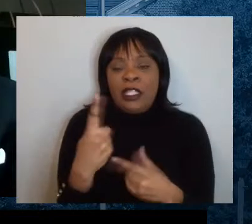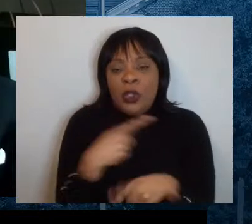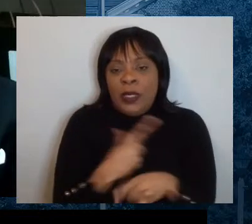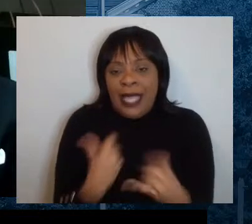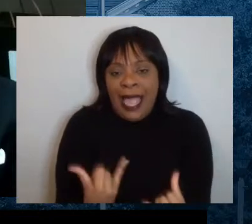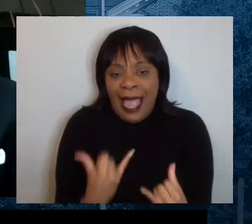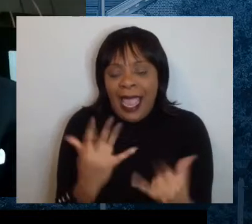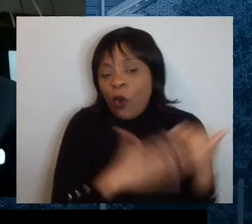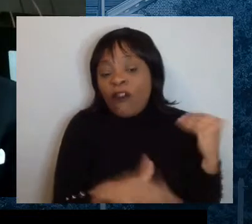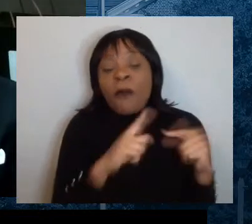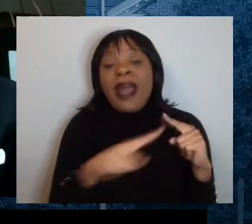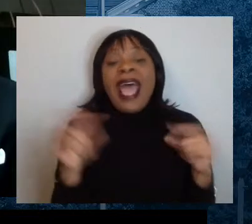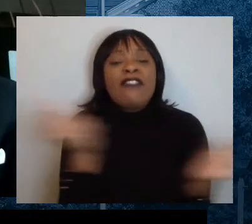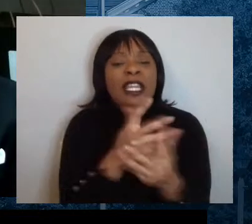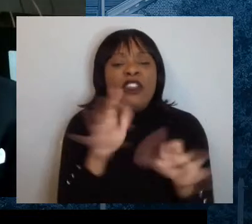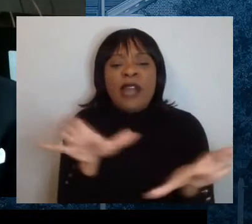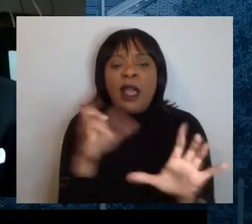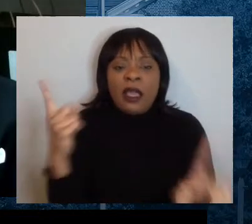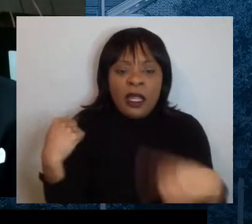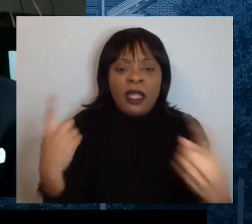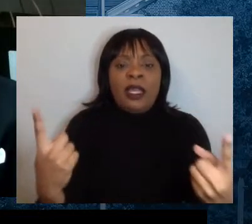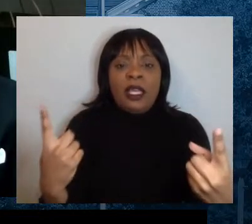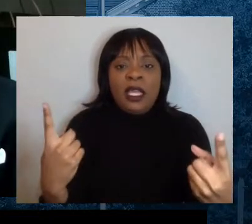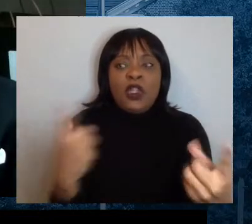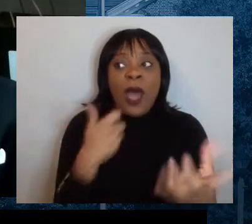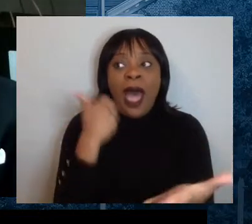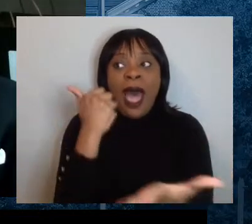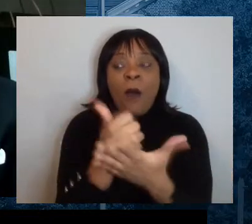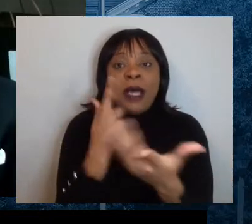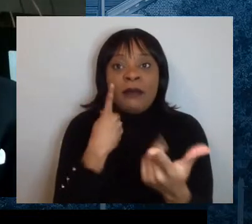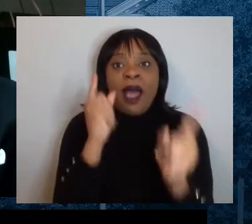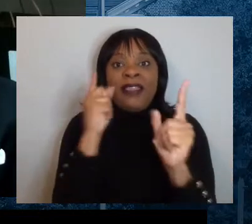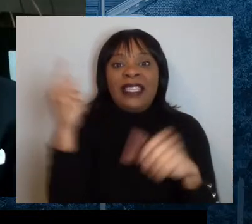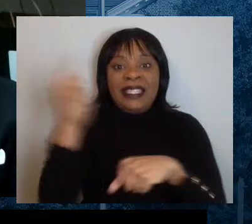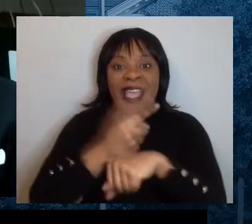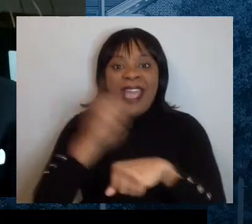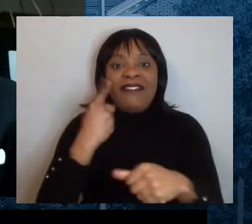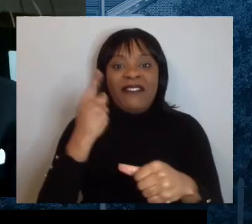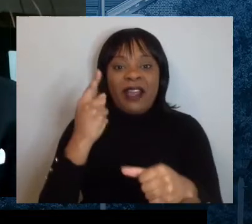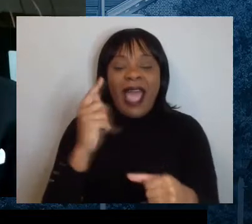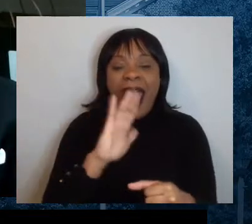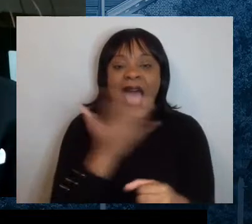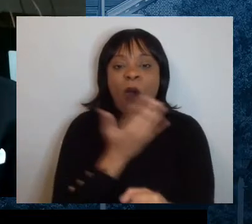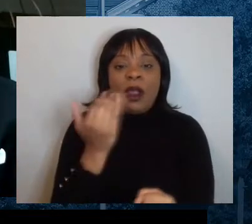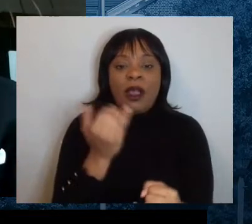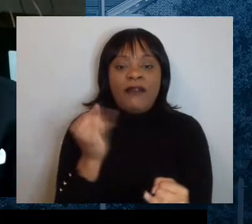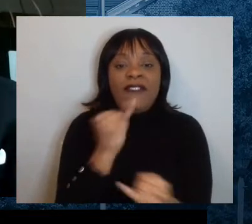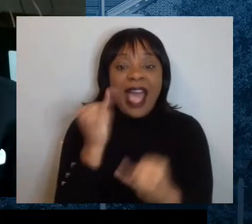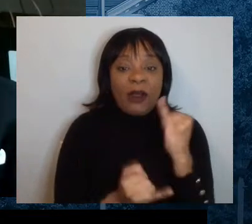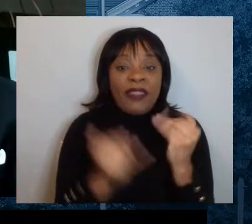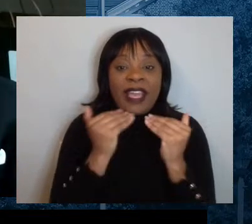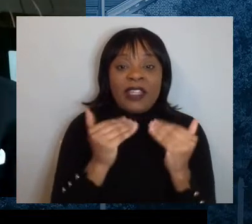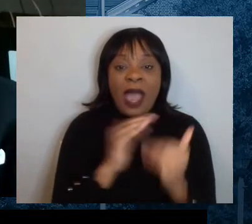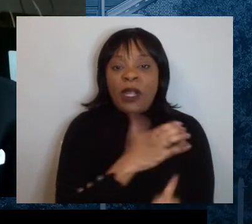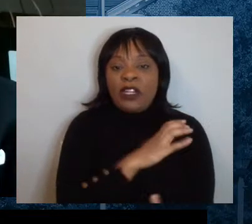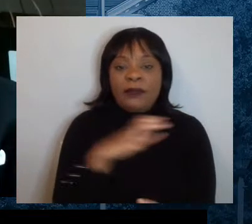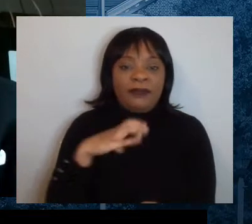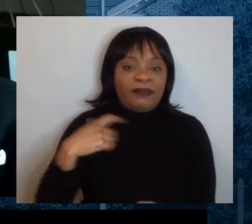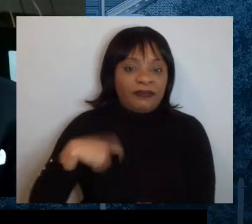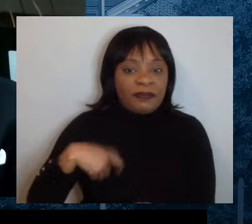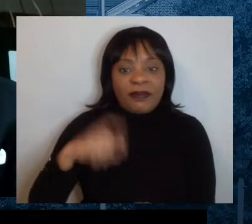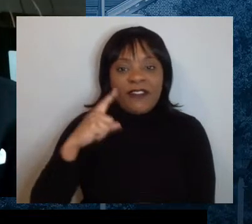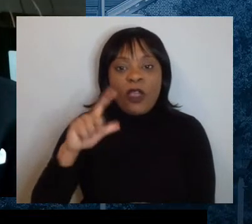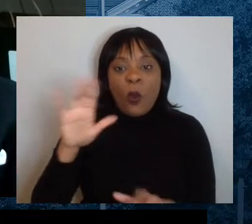everything that you've done to bring us up to this day. And finally, a final thanks to our congressional delegation for their great work. I don't know